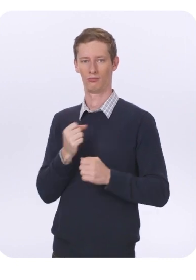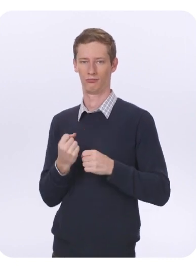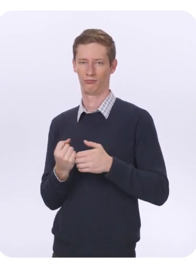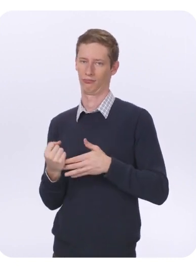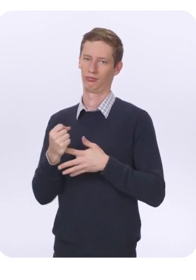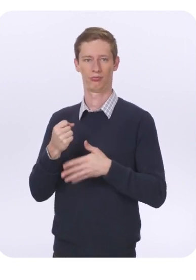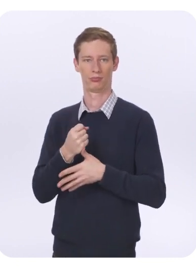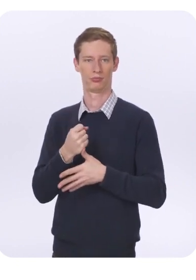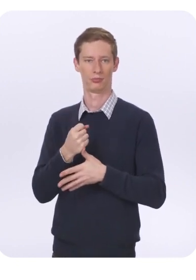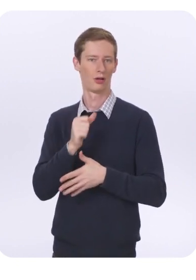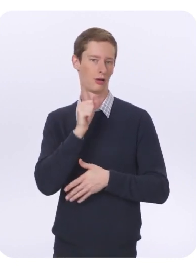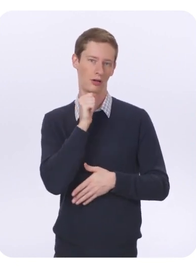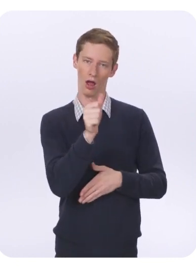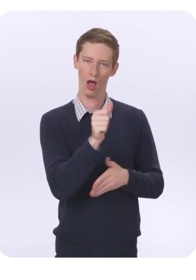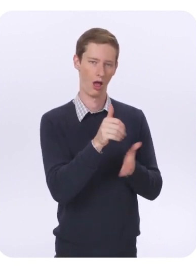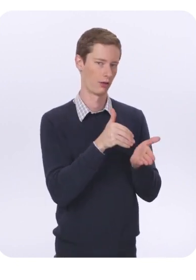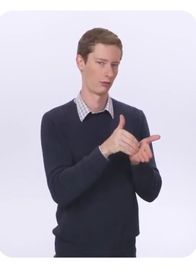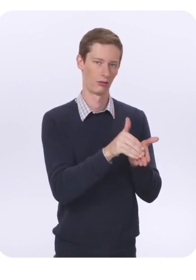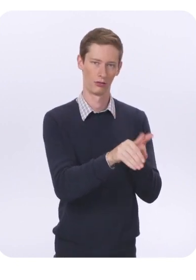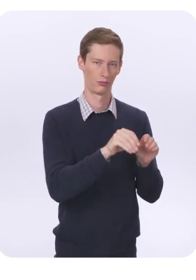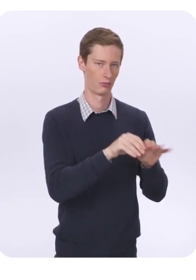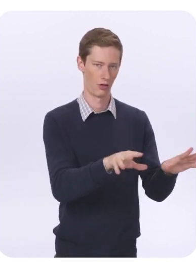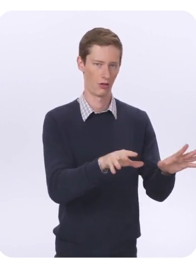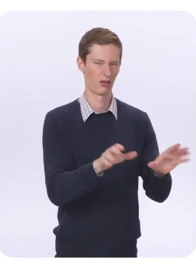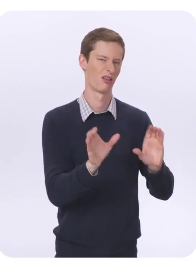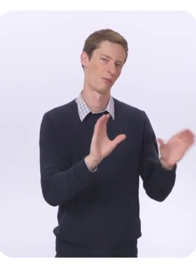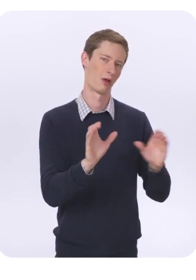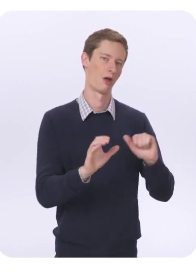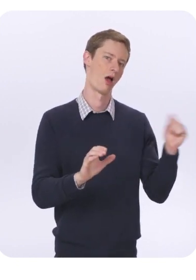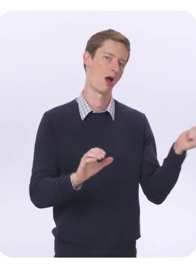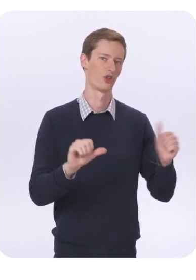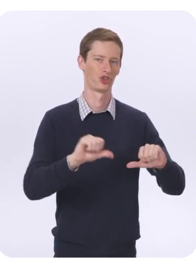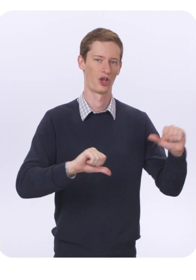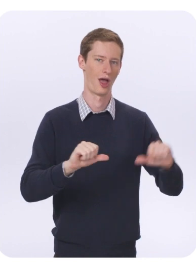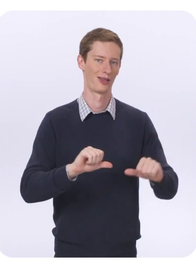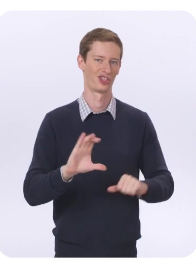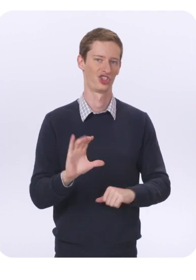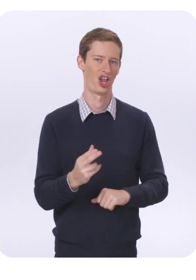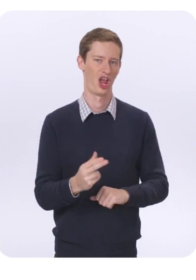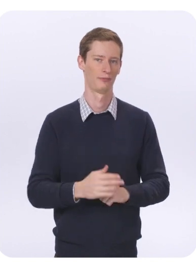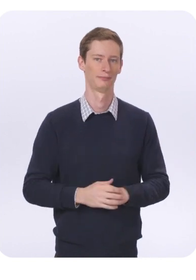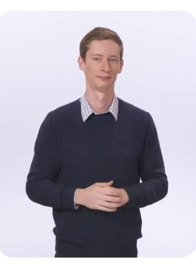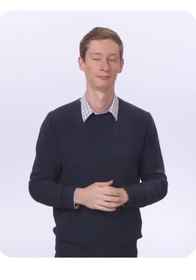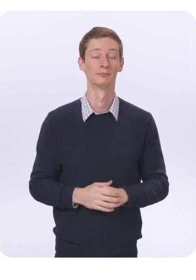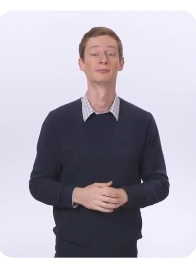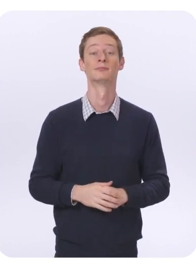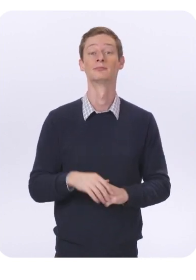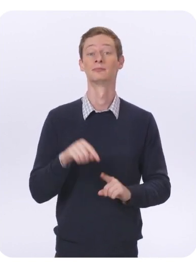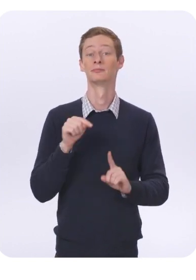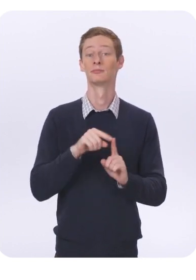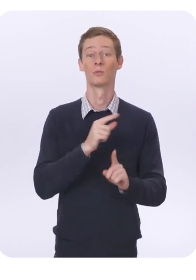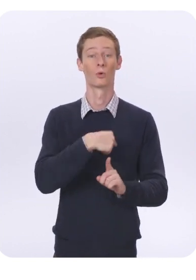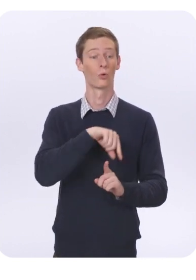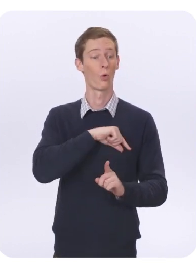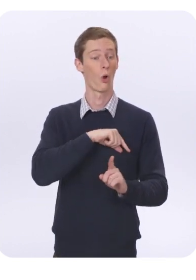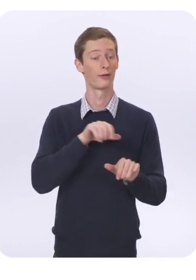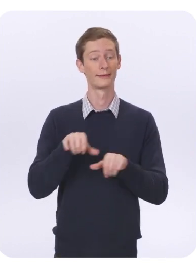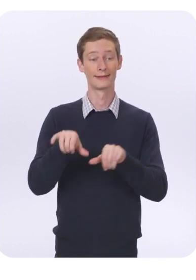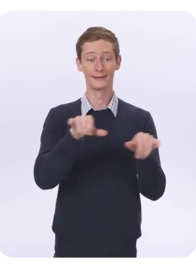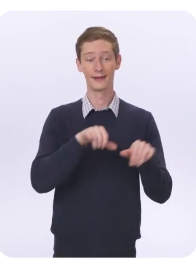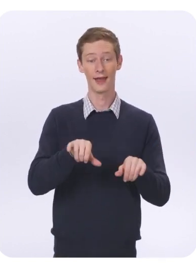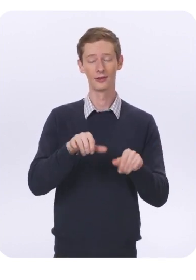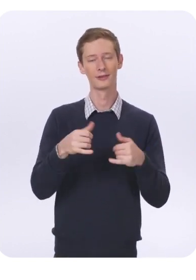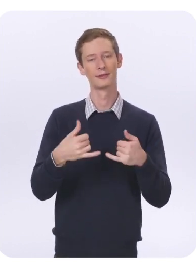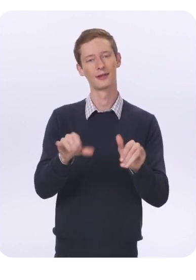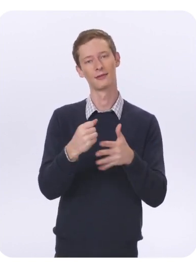more mass-produced science channels. For us, these quality standards are still the guiding principles we follow